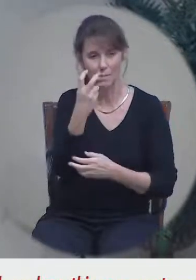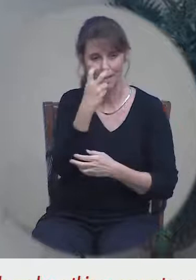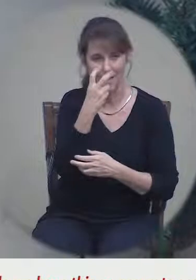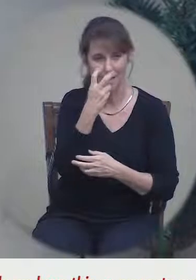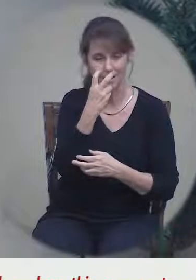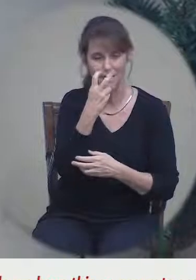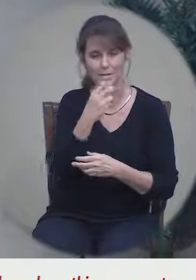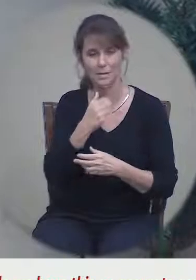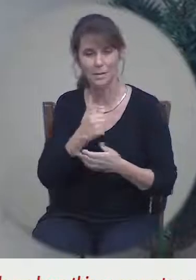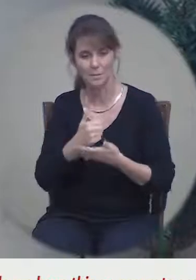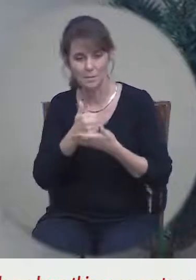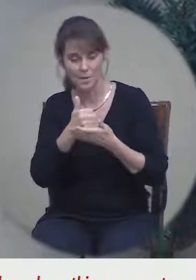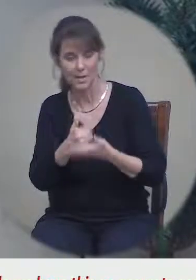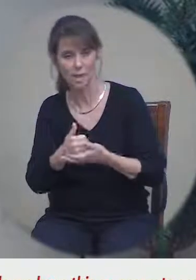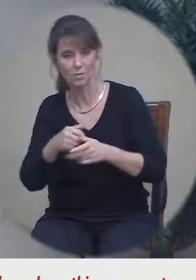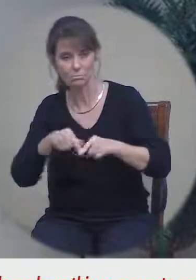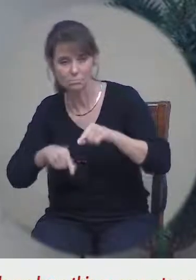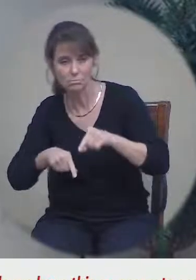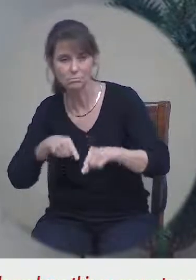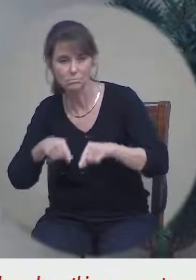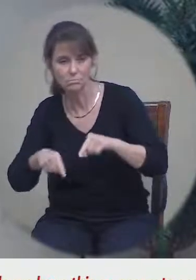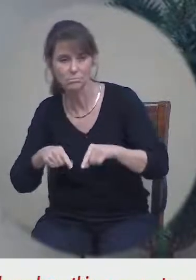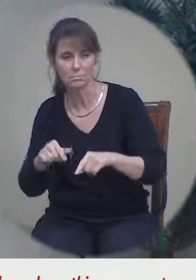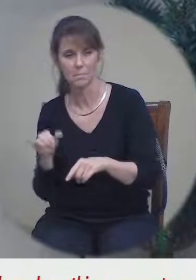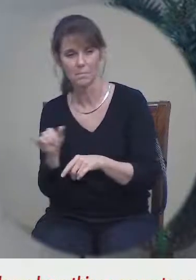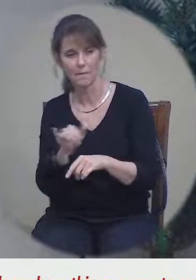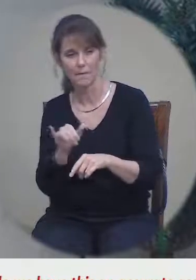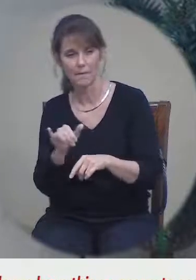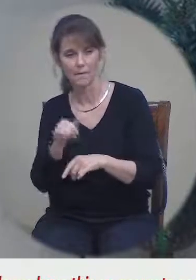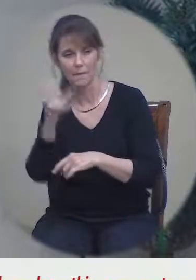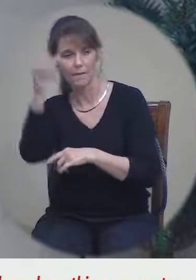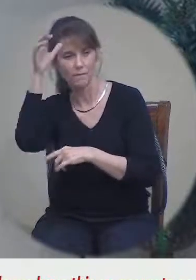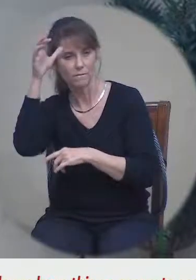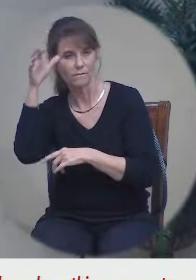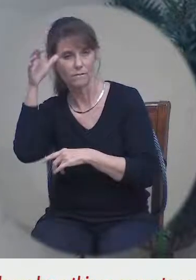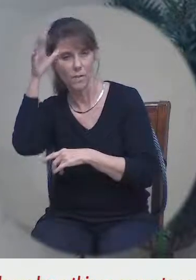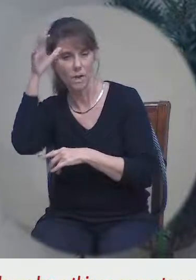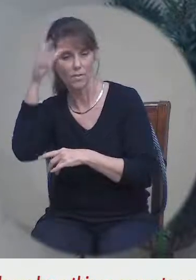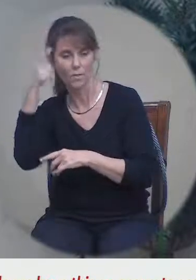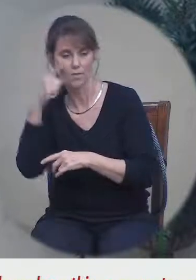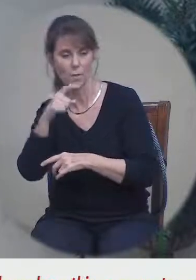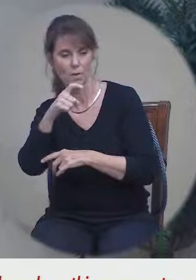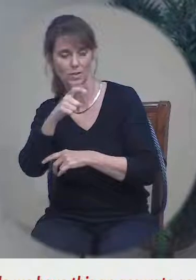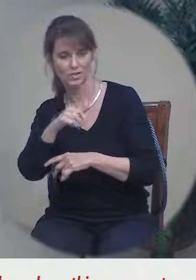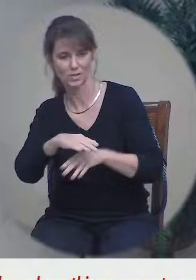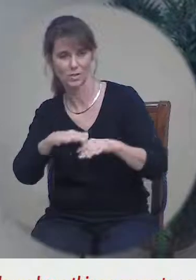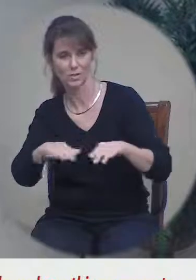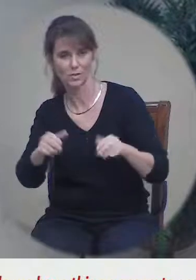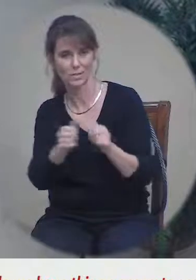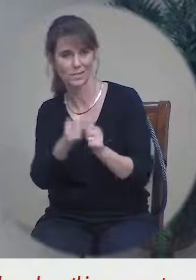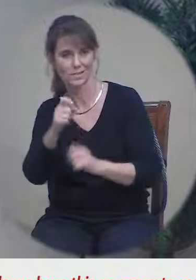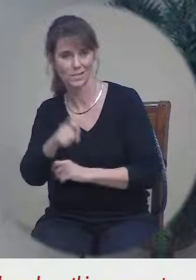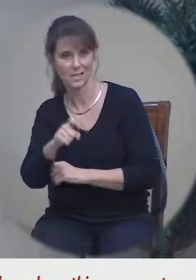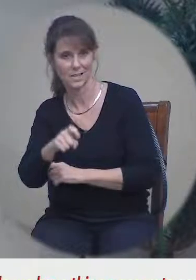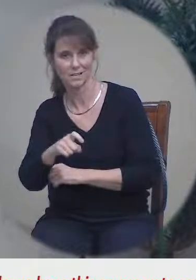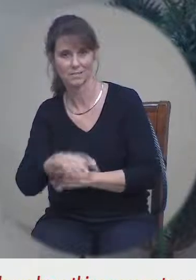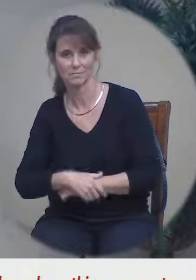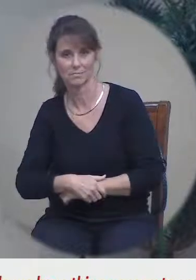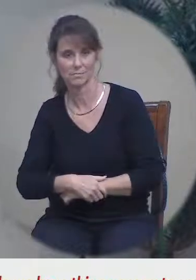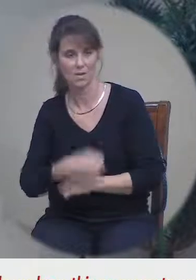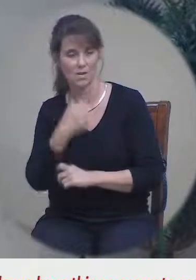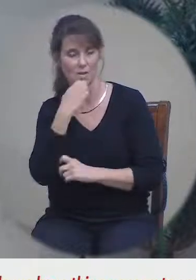I was a father to the needy, and I investigated the case which I did not know. I broke the jaws of the wicked